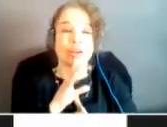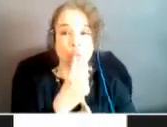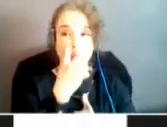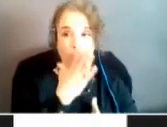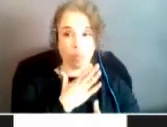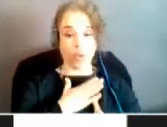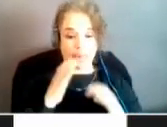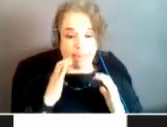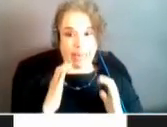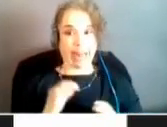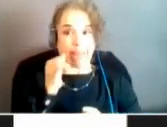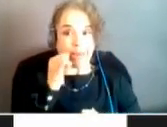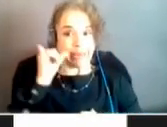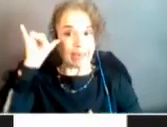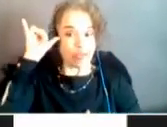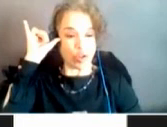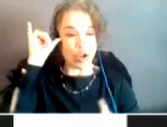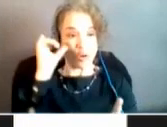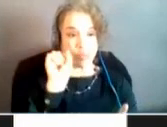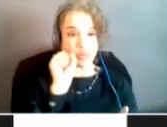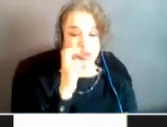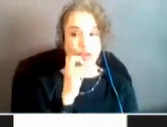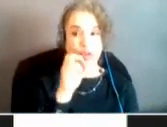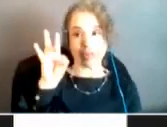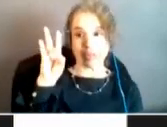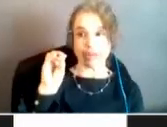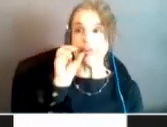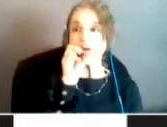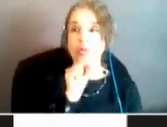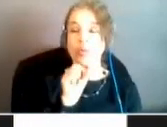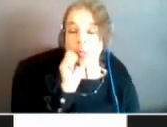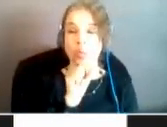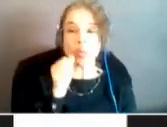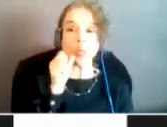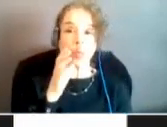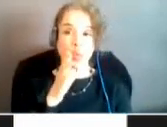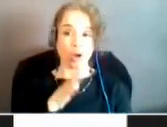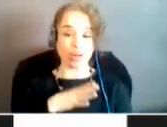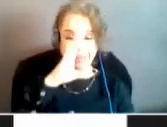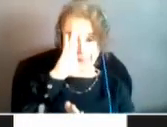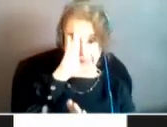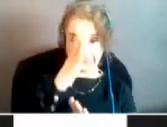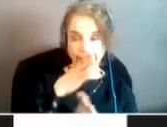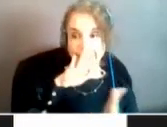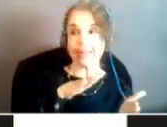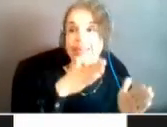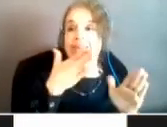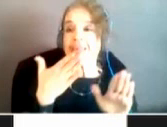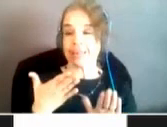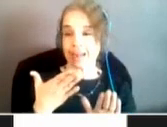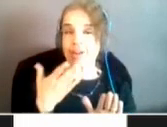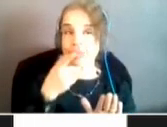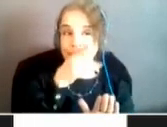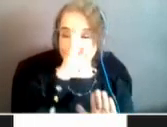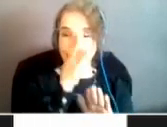my clients yesterday, and she is a 70-year-old whose son died by